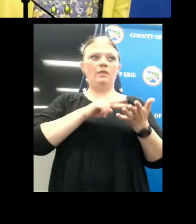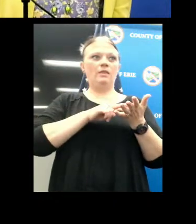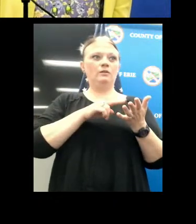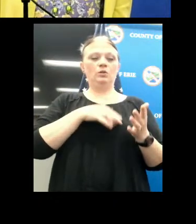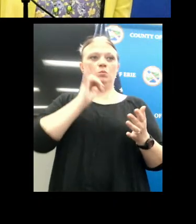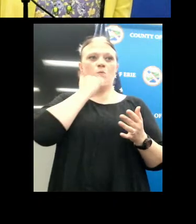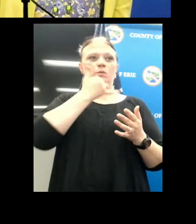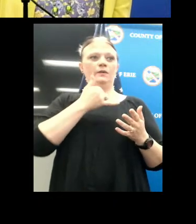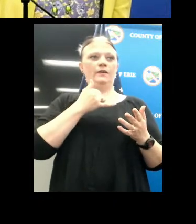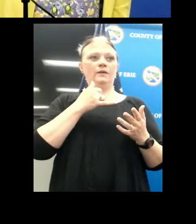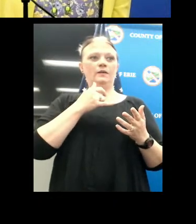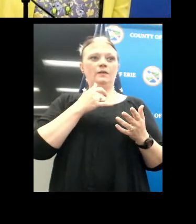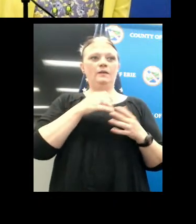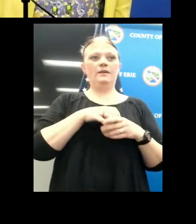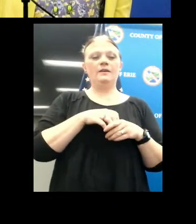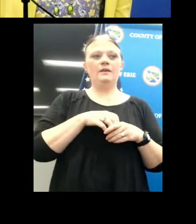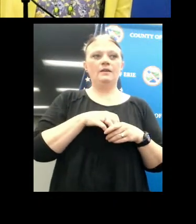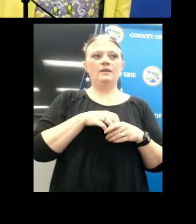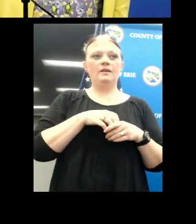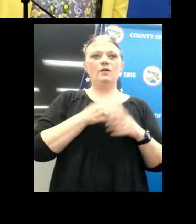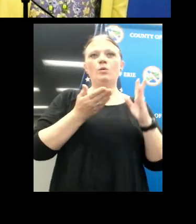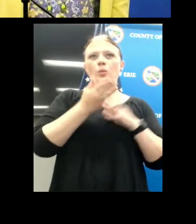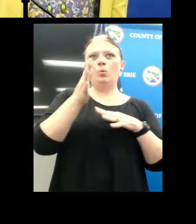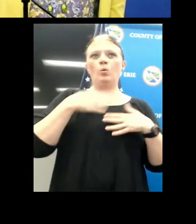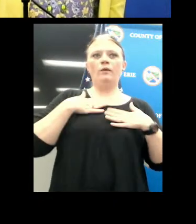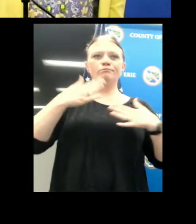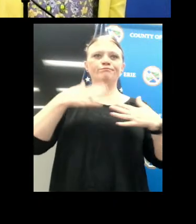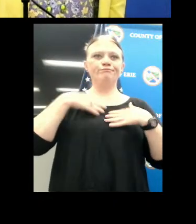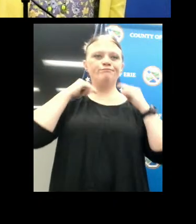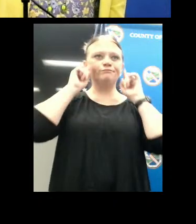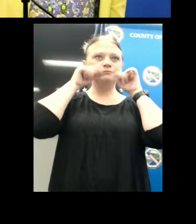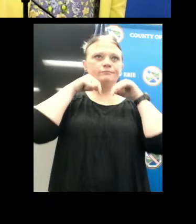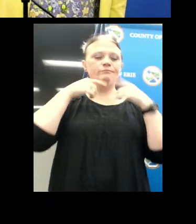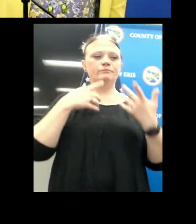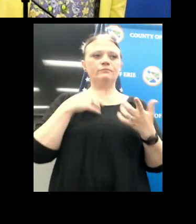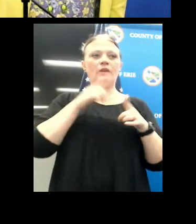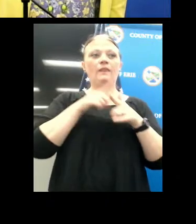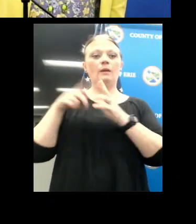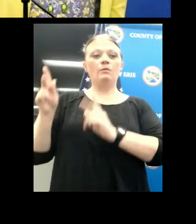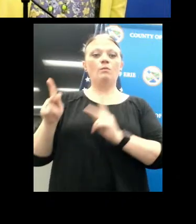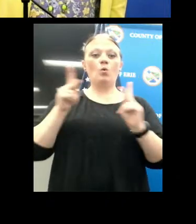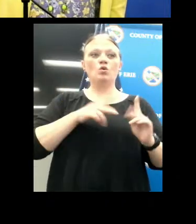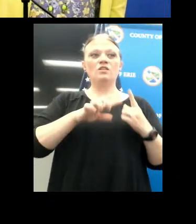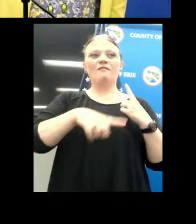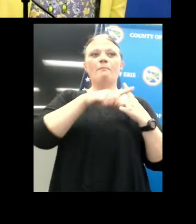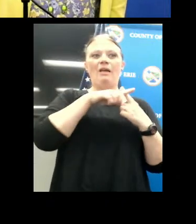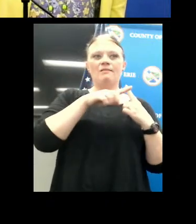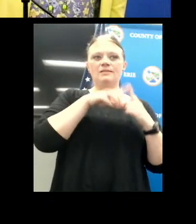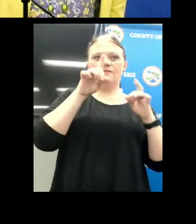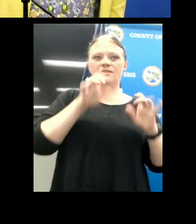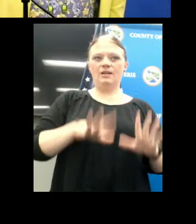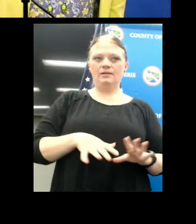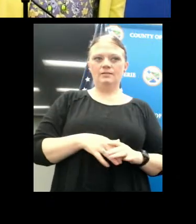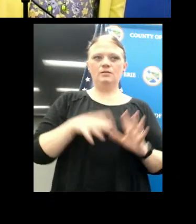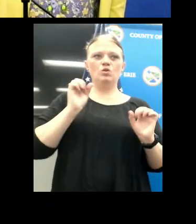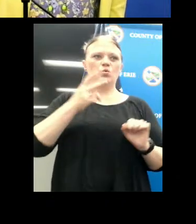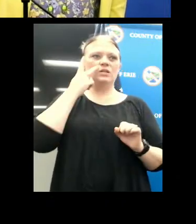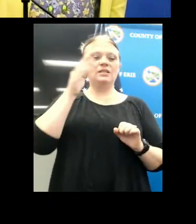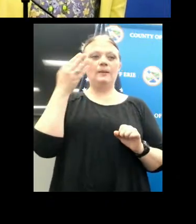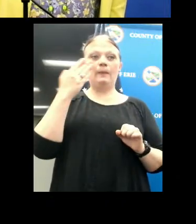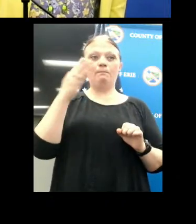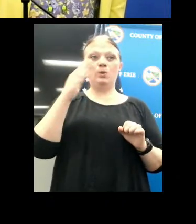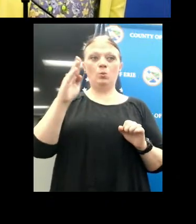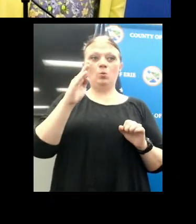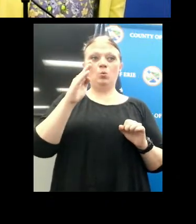their airway, and looking at the proportion of positive tests. So you can see in the